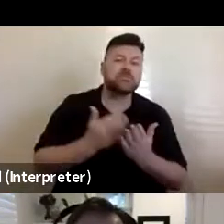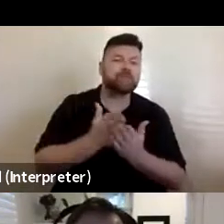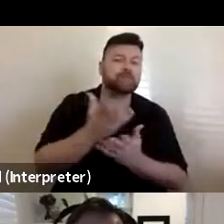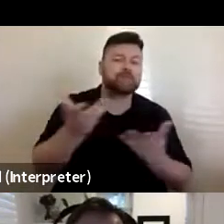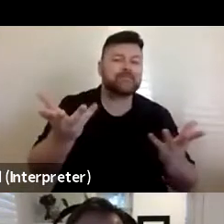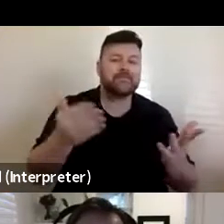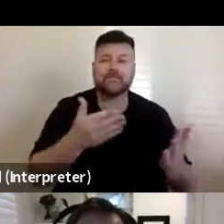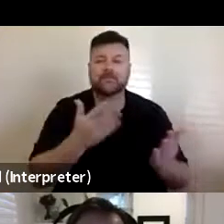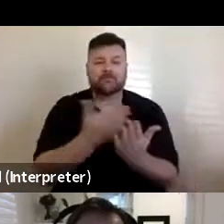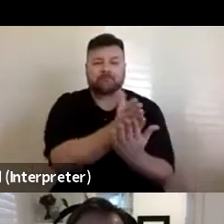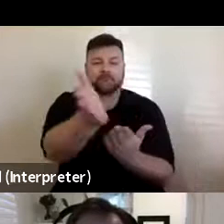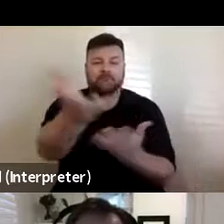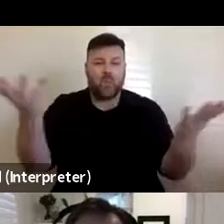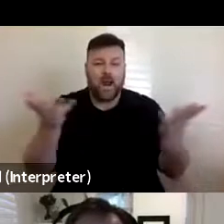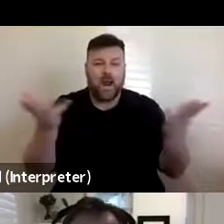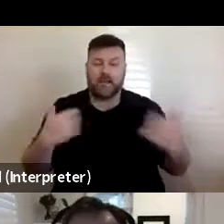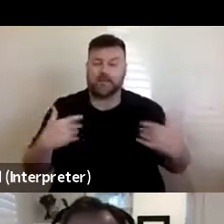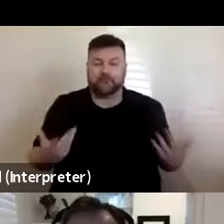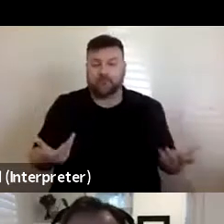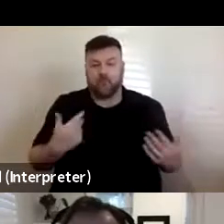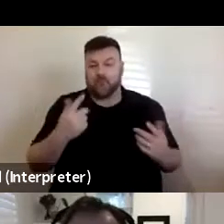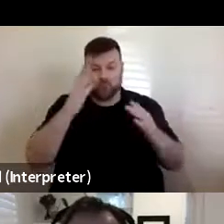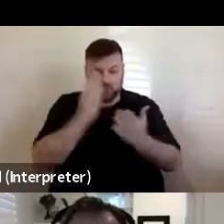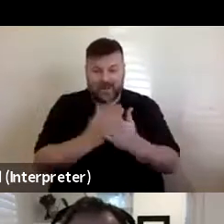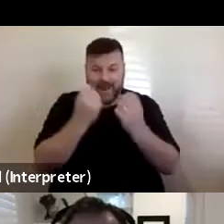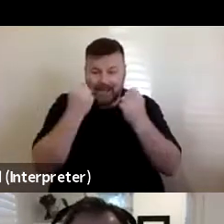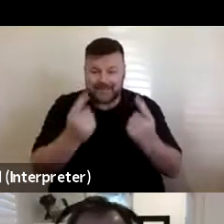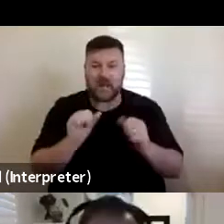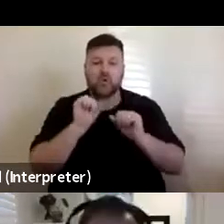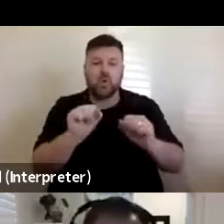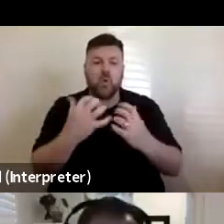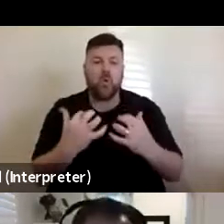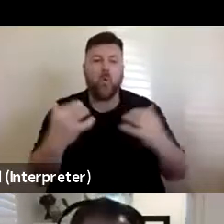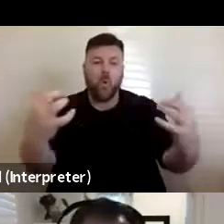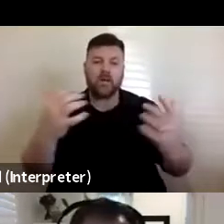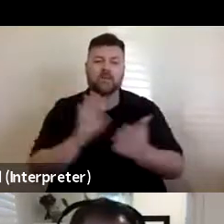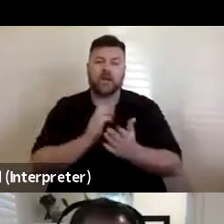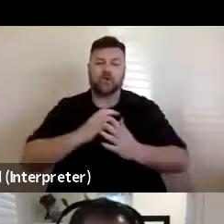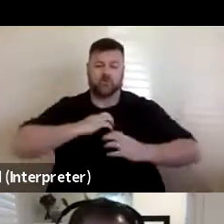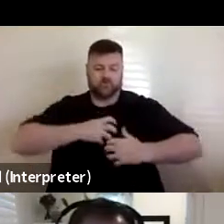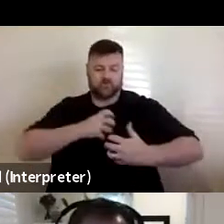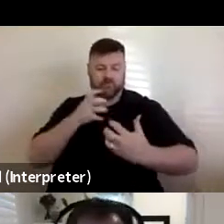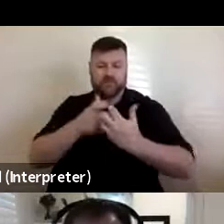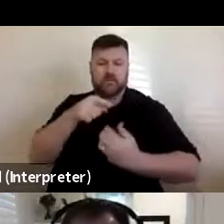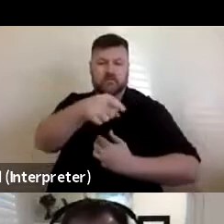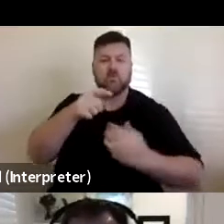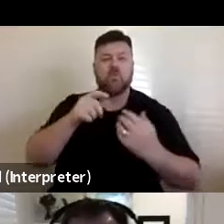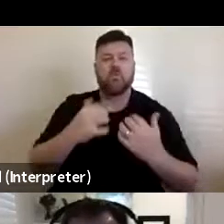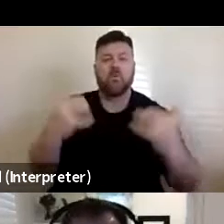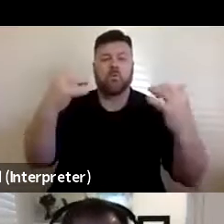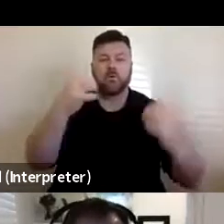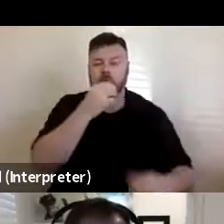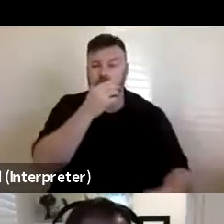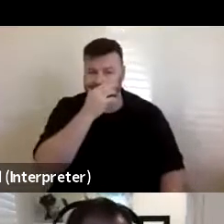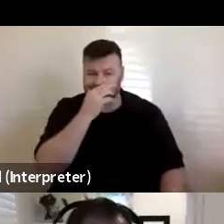to really understand who your audiences are, and to structure your offering accordingly. Let's bring in some of our